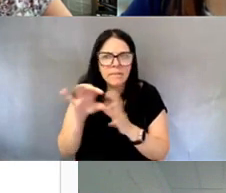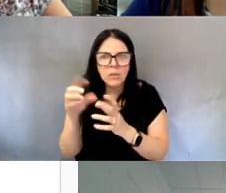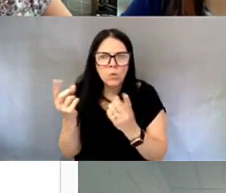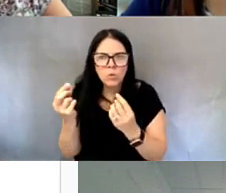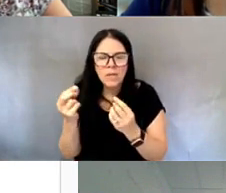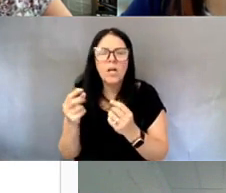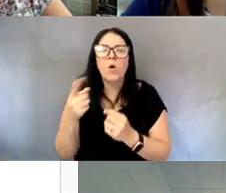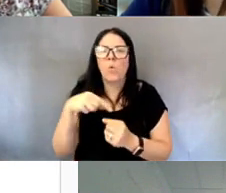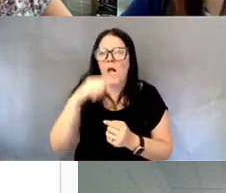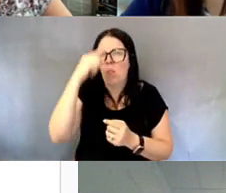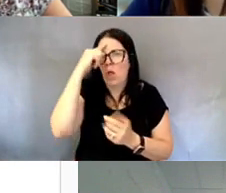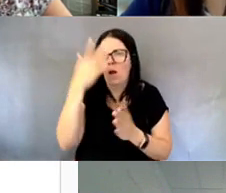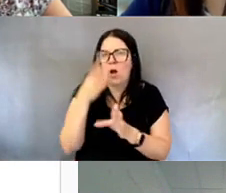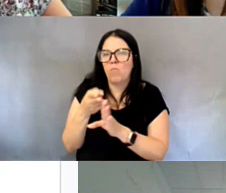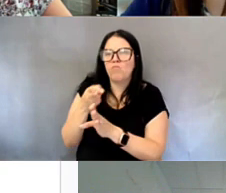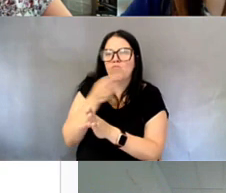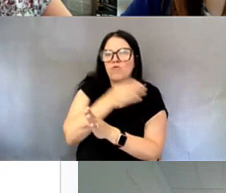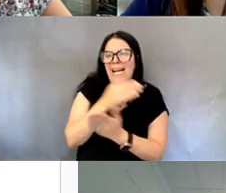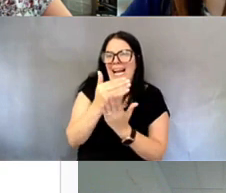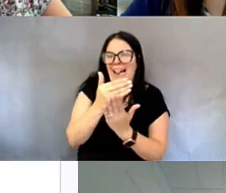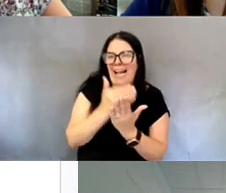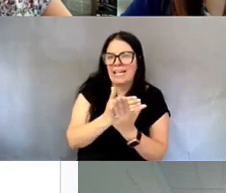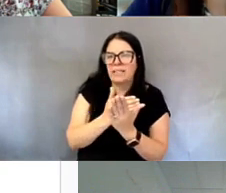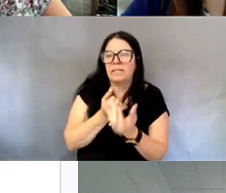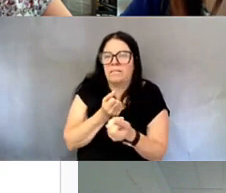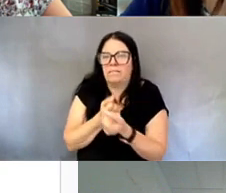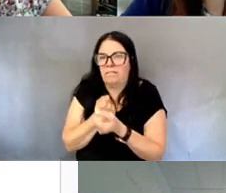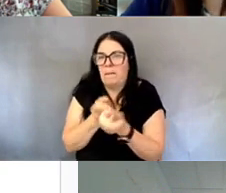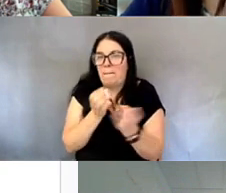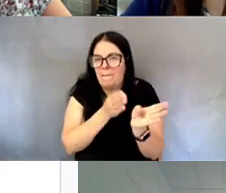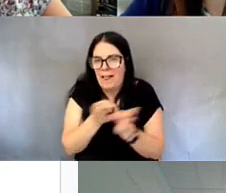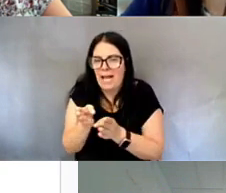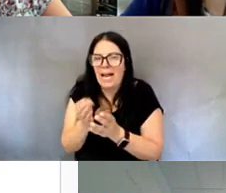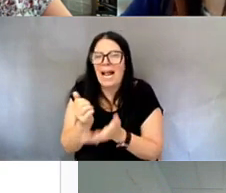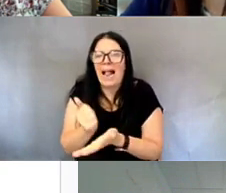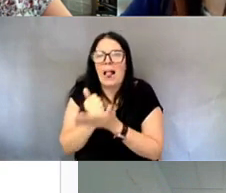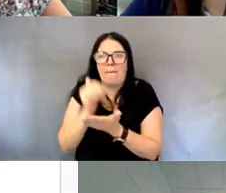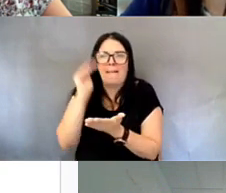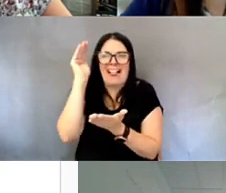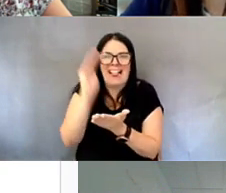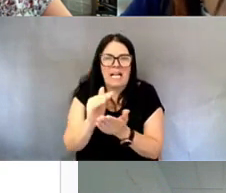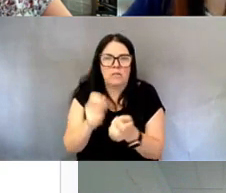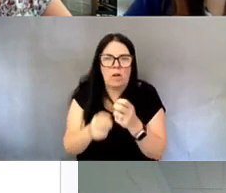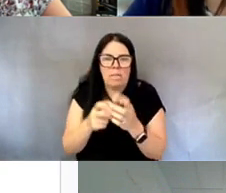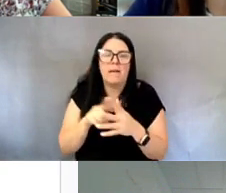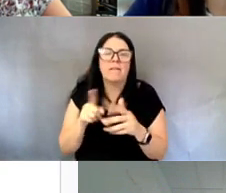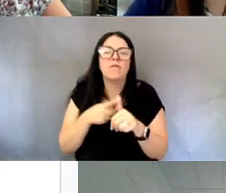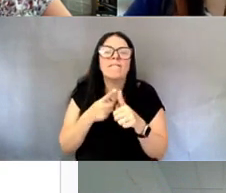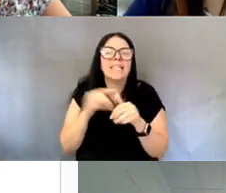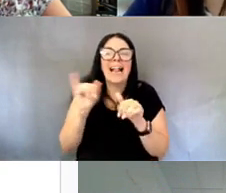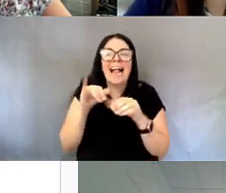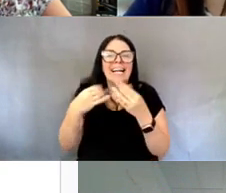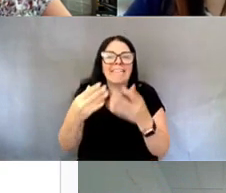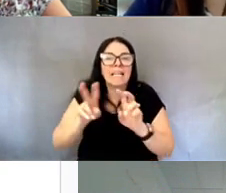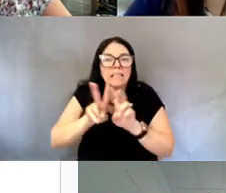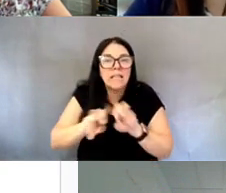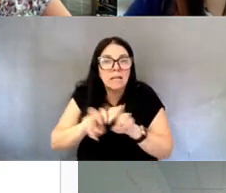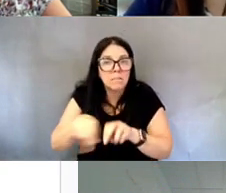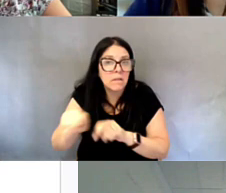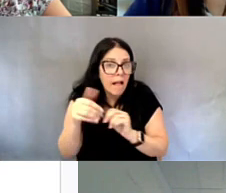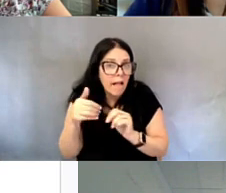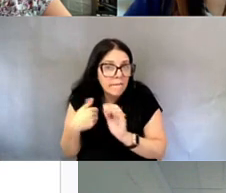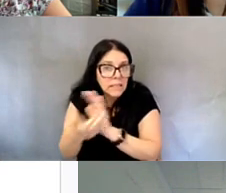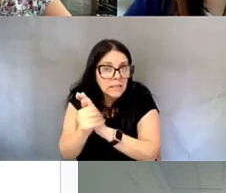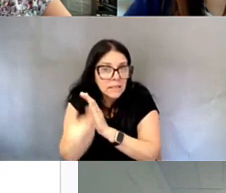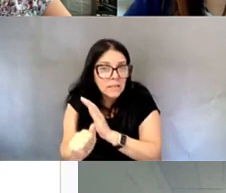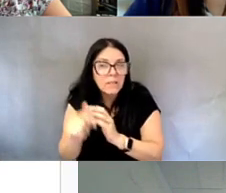some pre-lesson planning to help ease with the bottlenecks, a good initial assessment as well too. So like kind of going into detail,